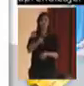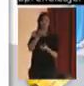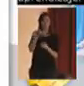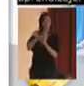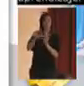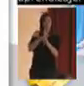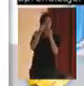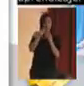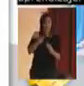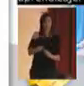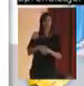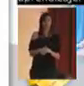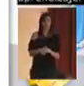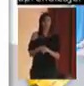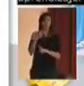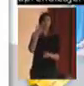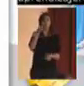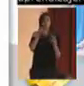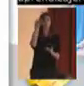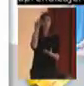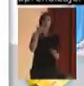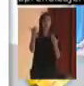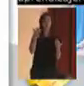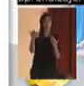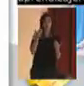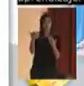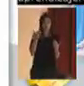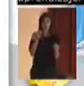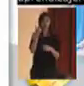used in the development of the learning object. And